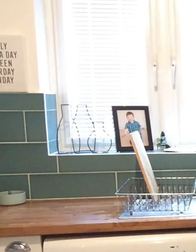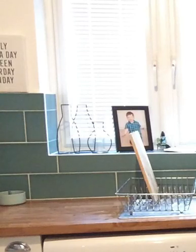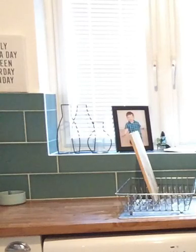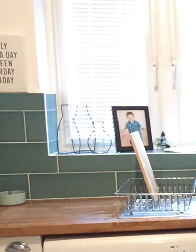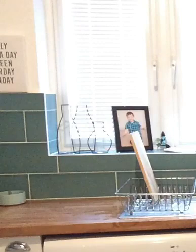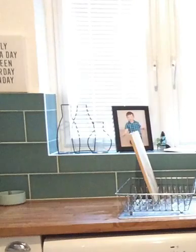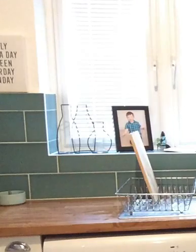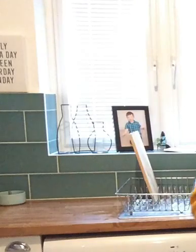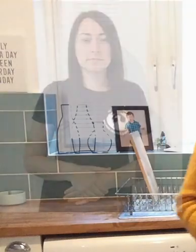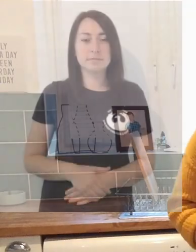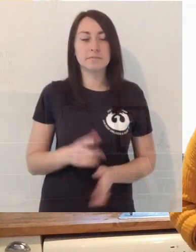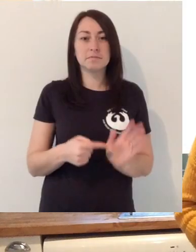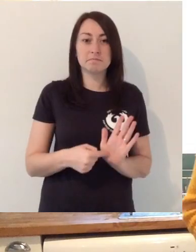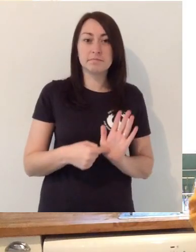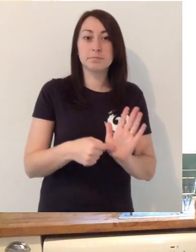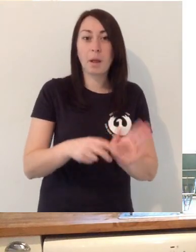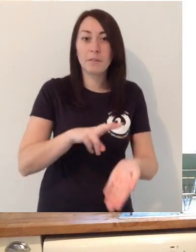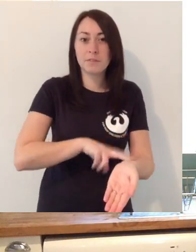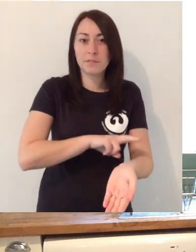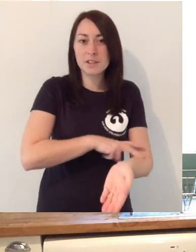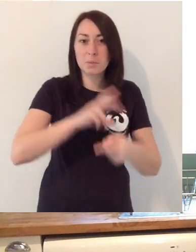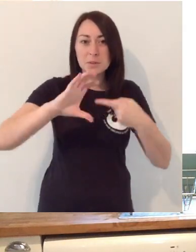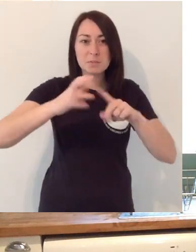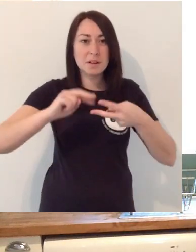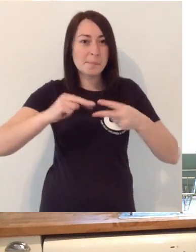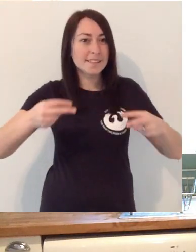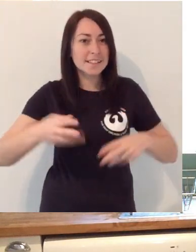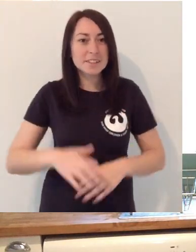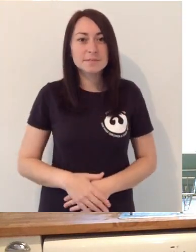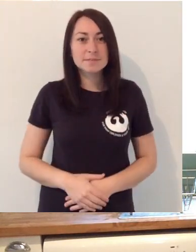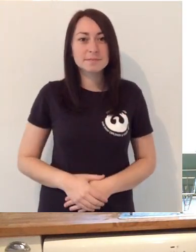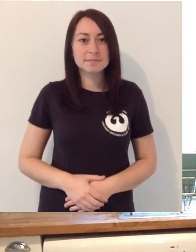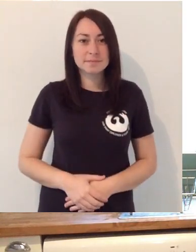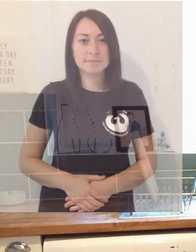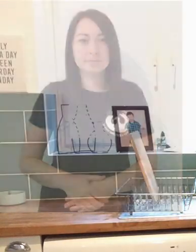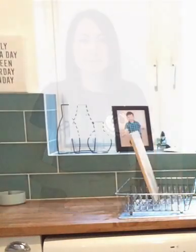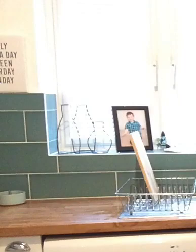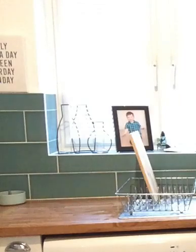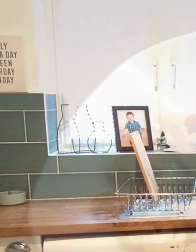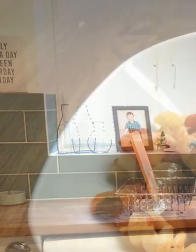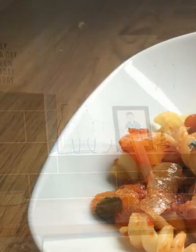And there is your vegetable and tomato pasta.